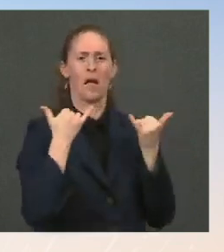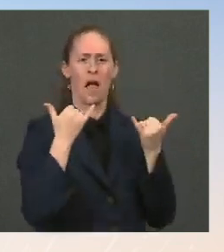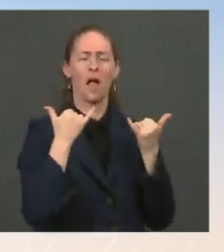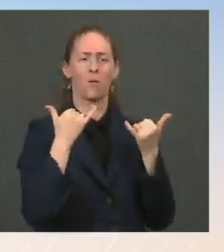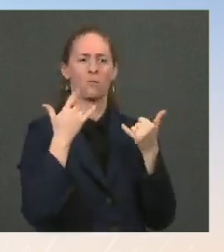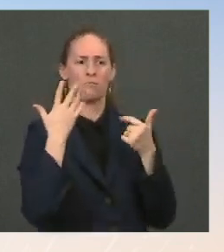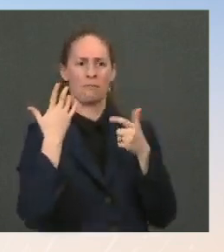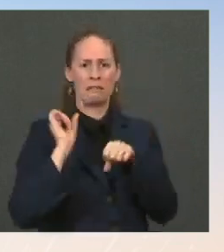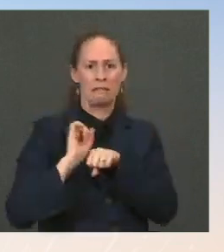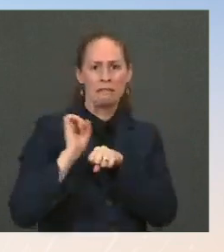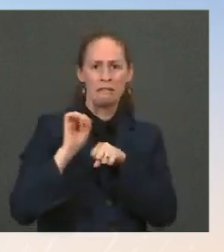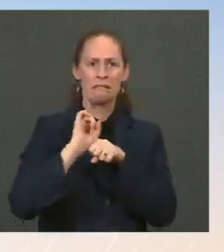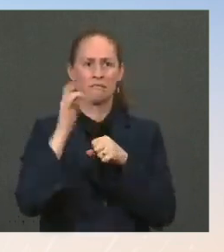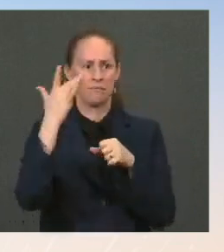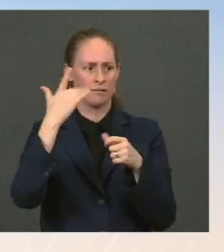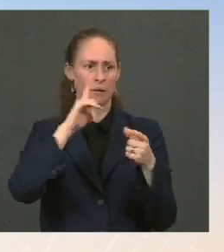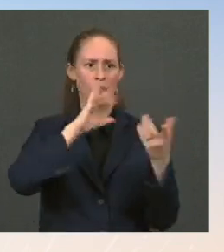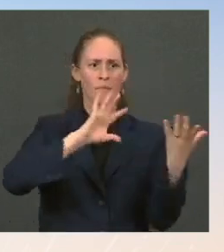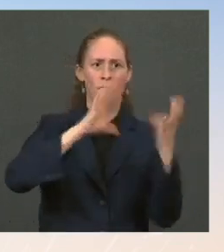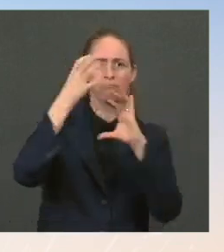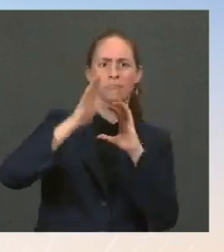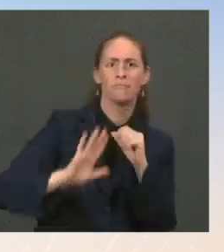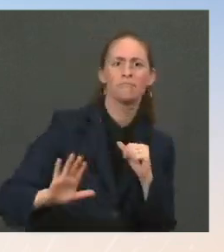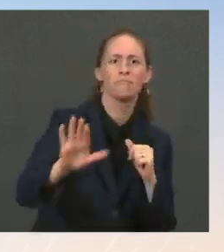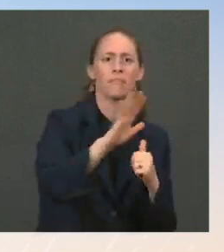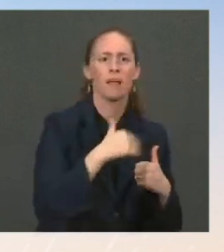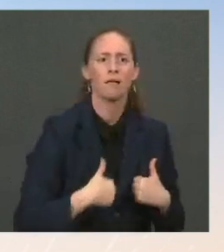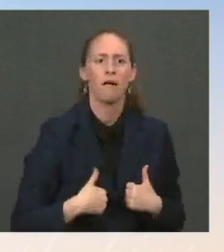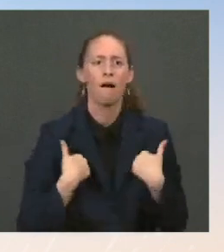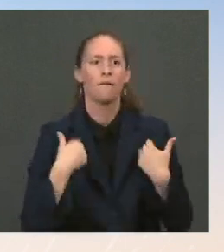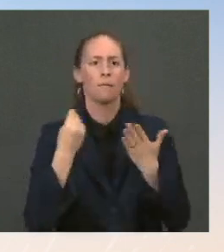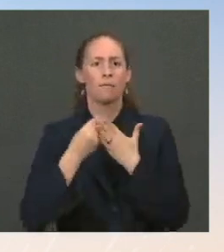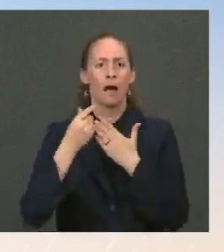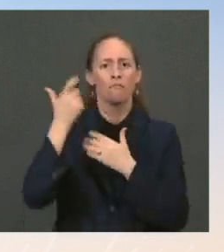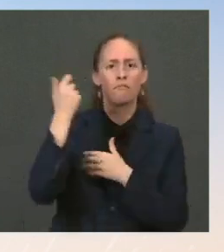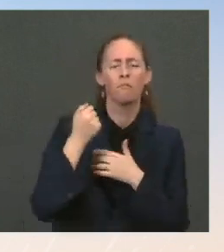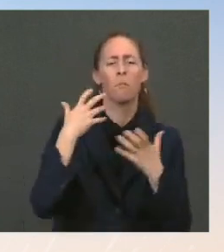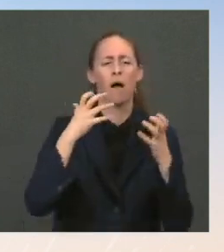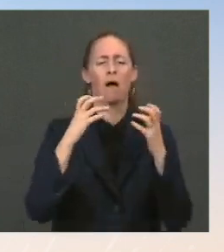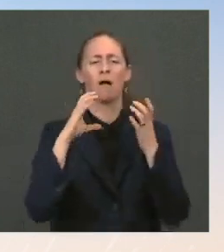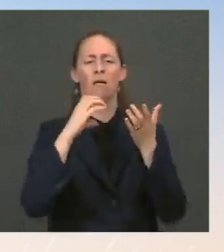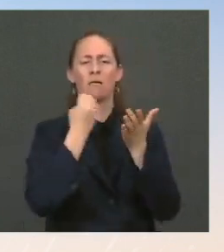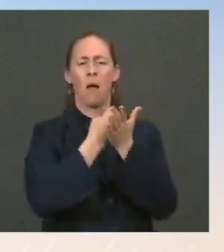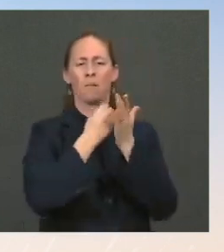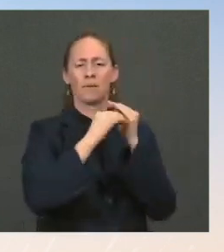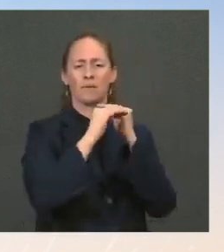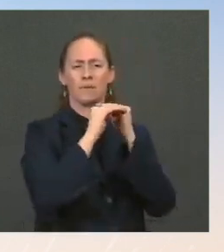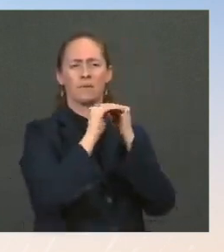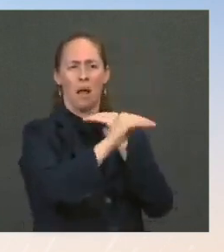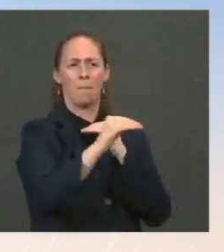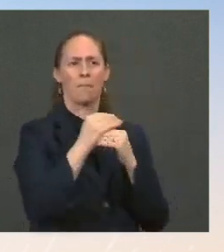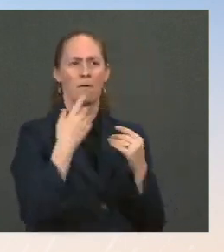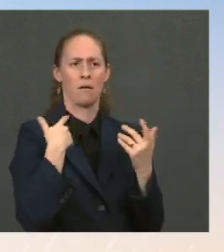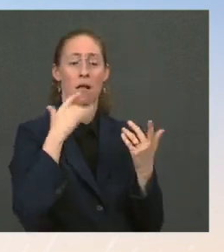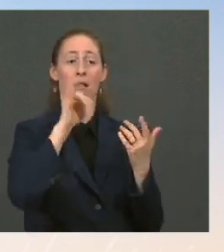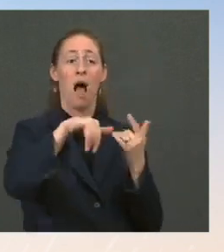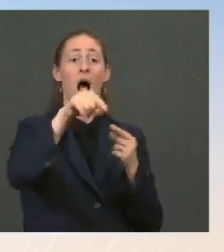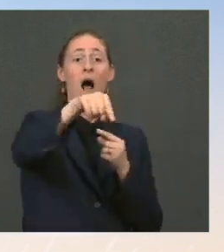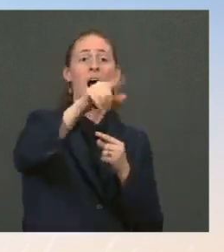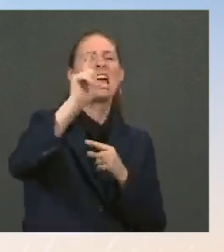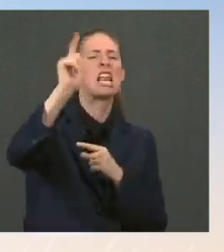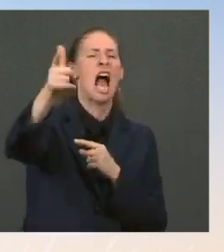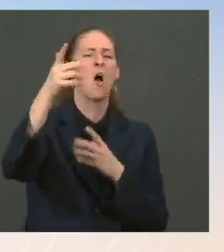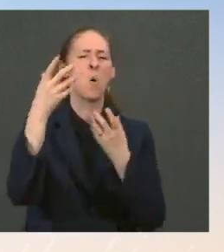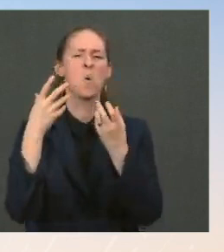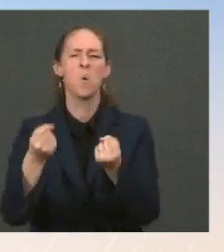retirement savings accounts, the Social Security, and the economic security of millions of Americans. There's plenty of time to have a conversation after that. A